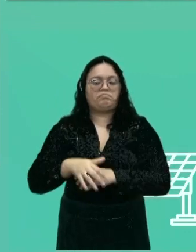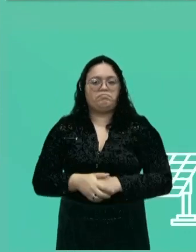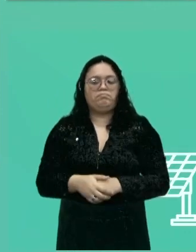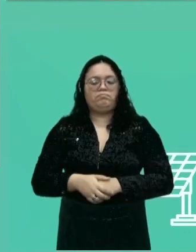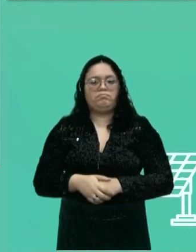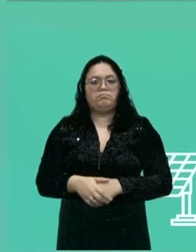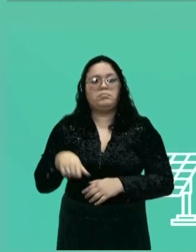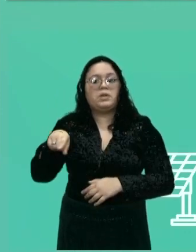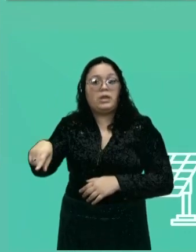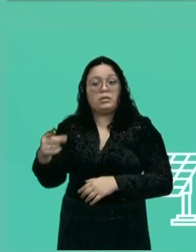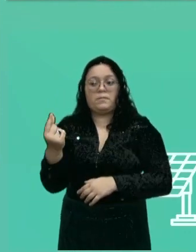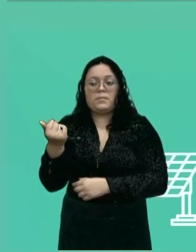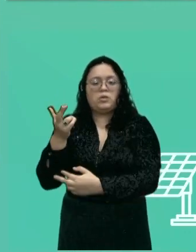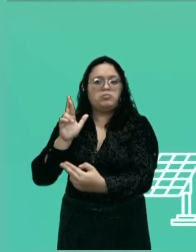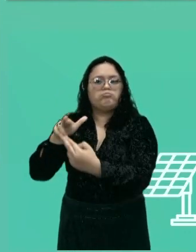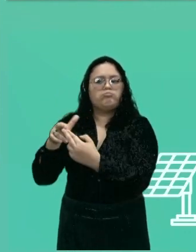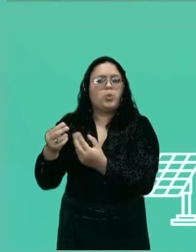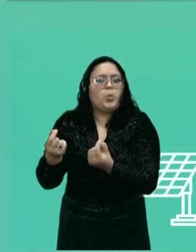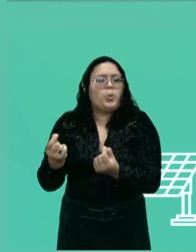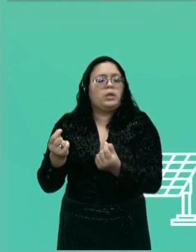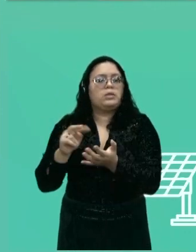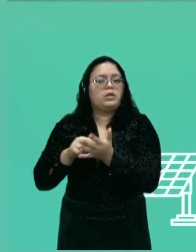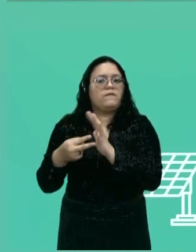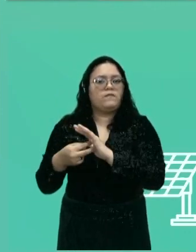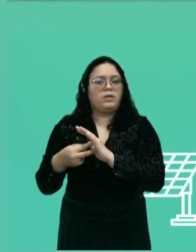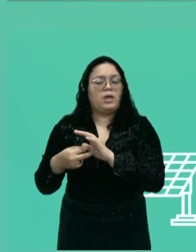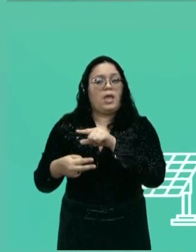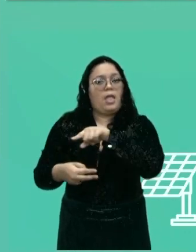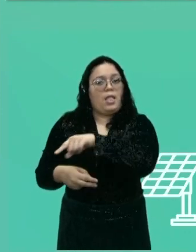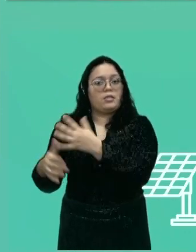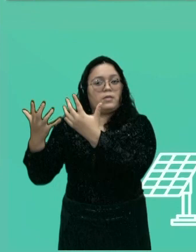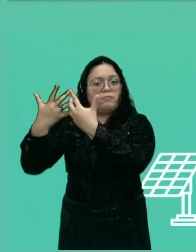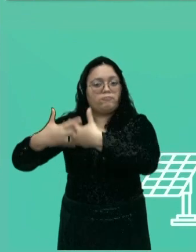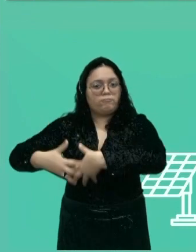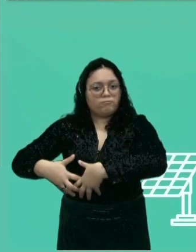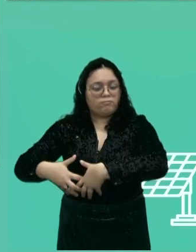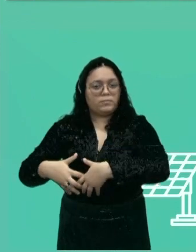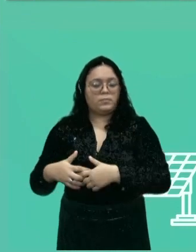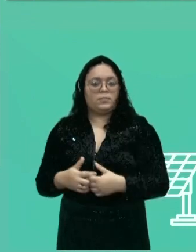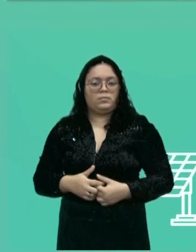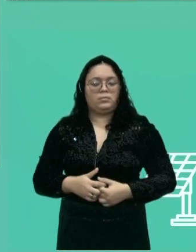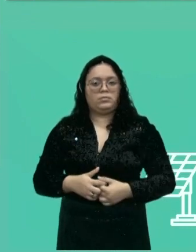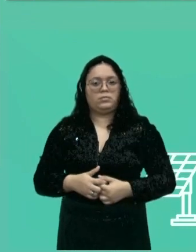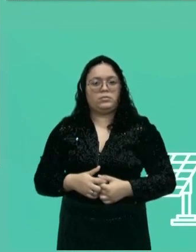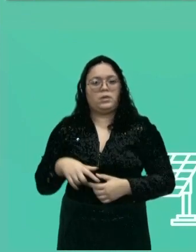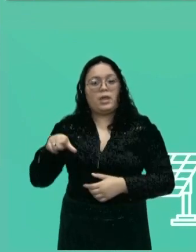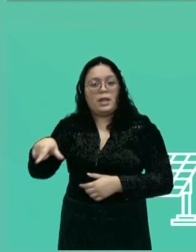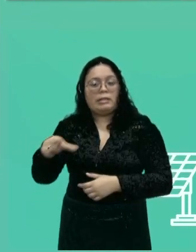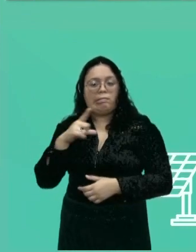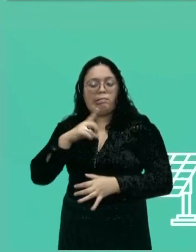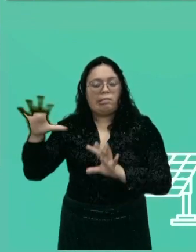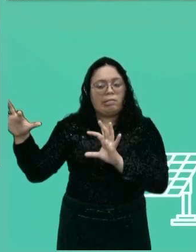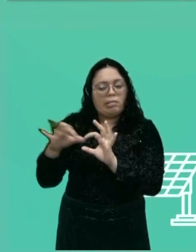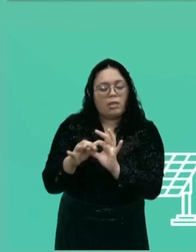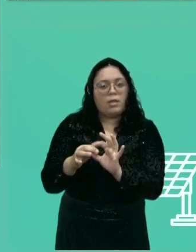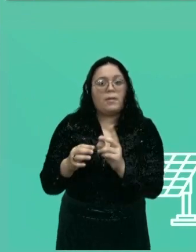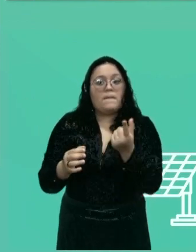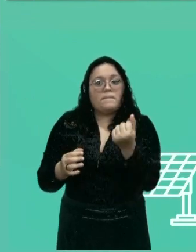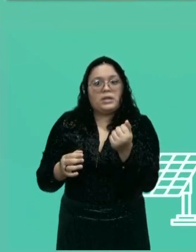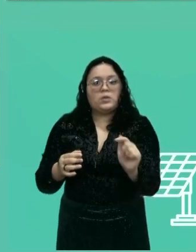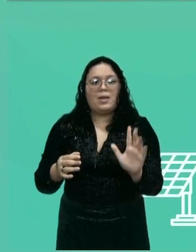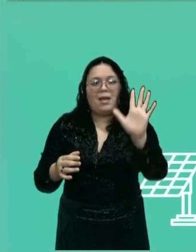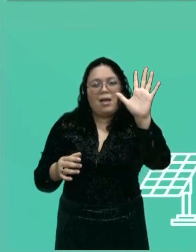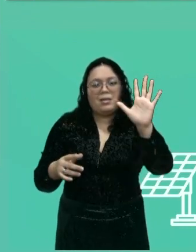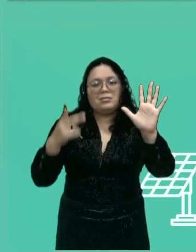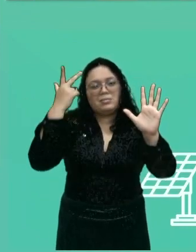mechanism which we call a price floor, and this will be based on the natural gas price, as we do not yet have a national, let alone